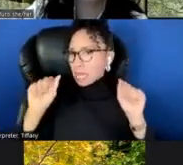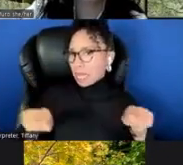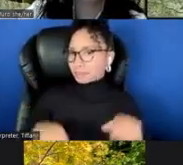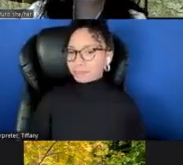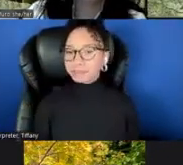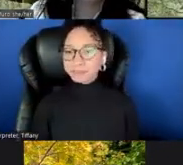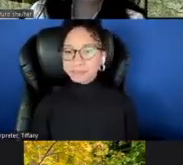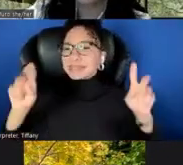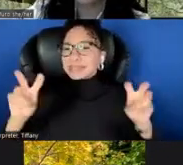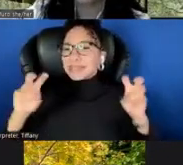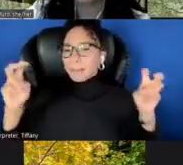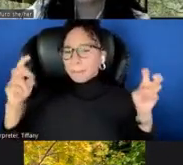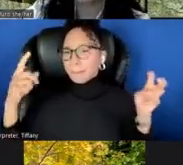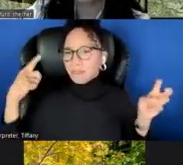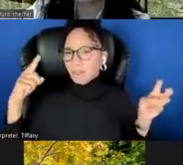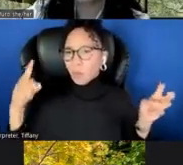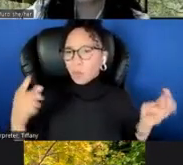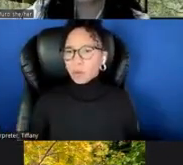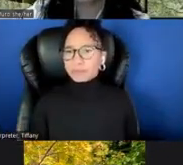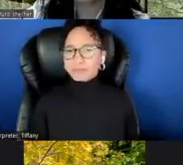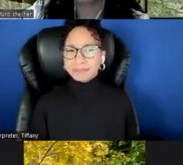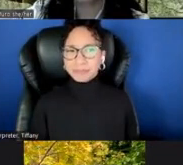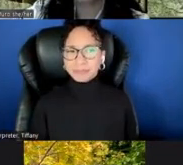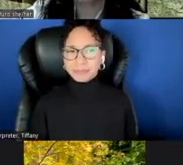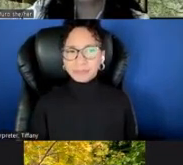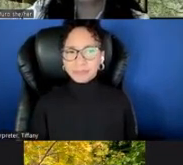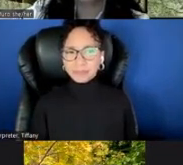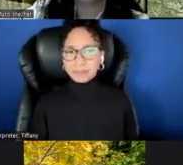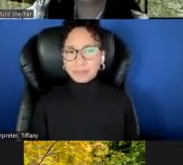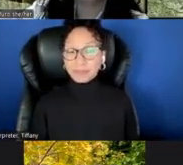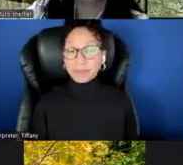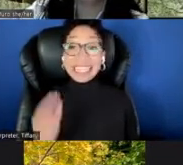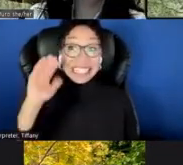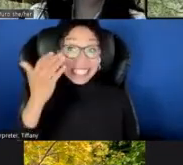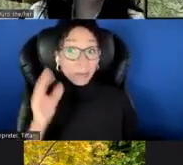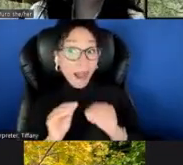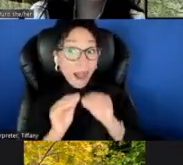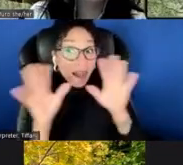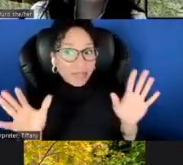we having this conversation? And it's an obvious question, but I always have to ask